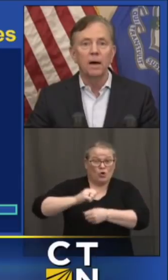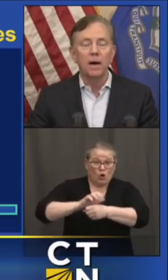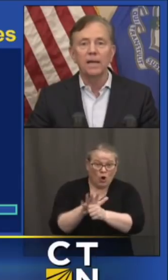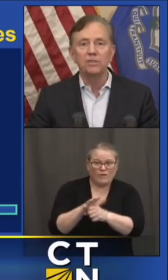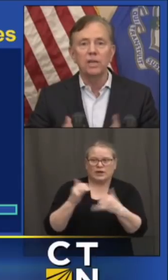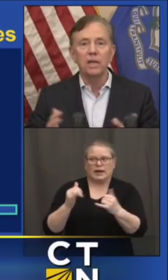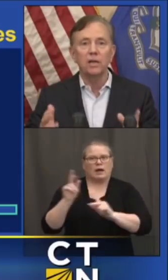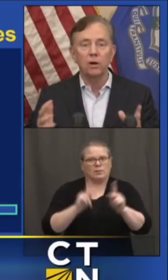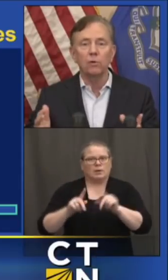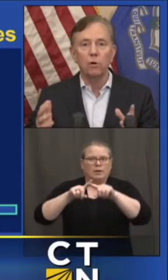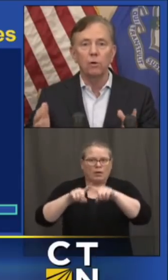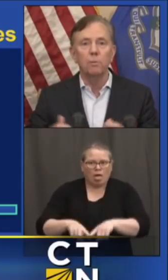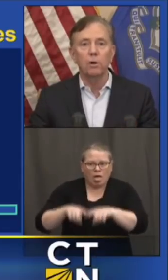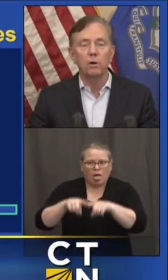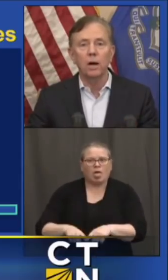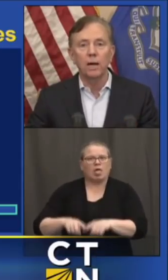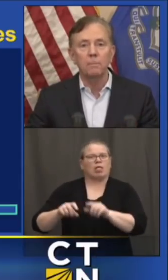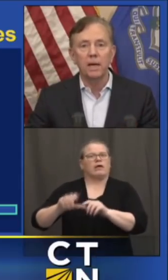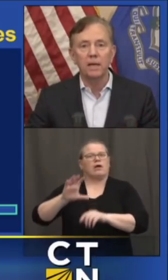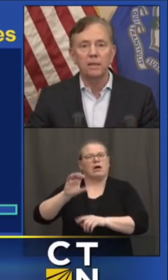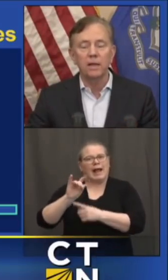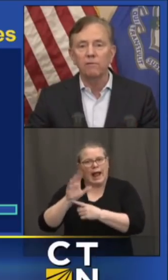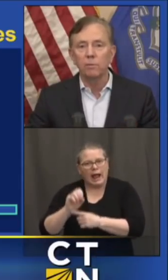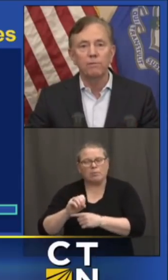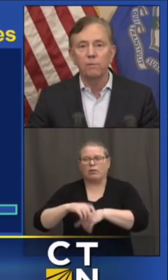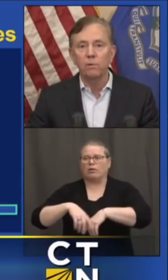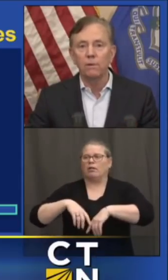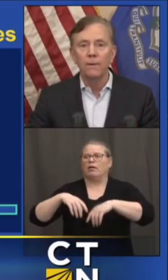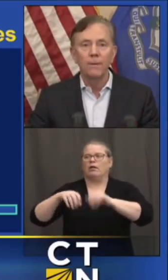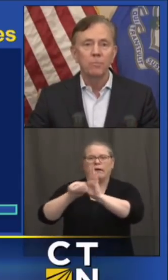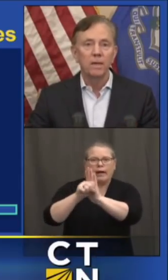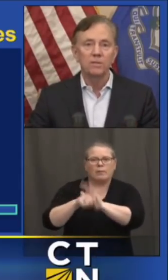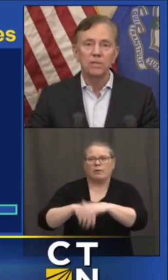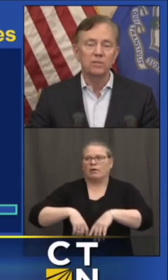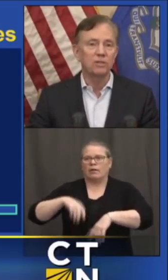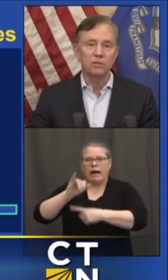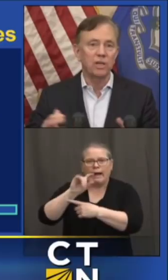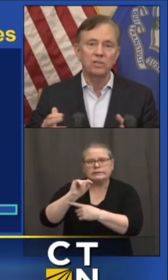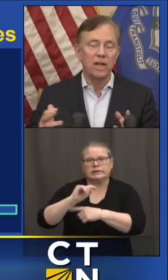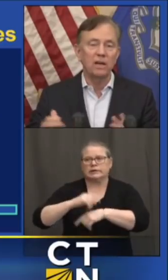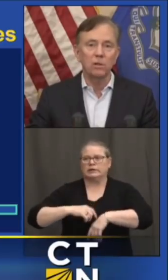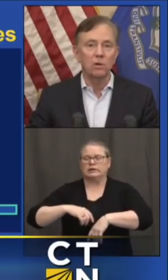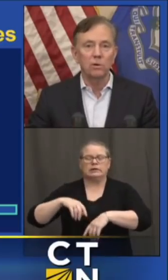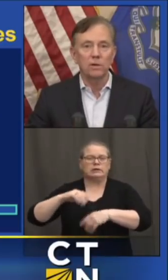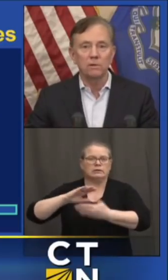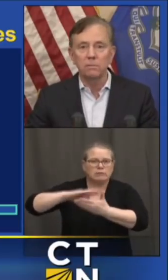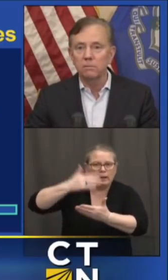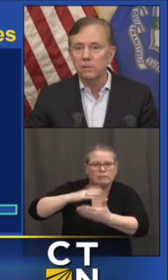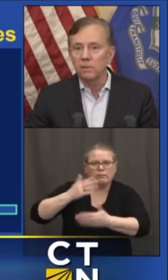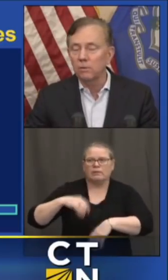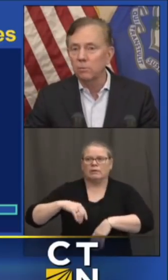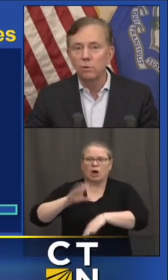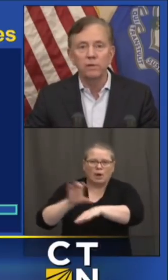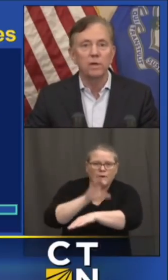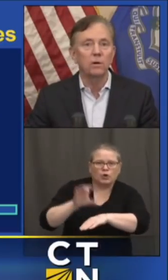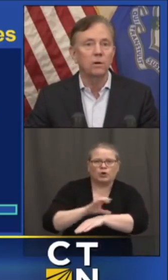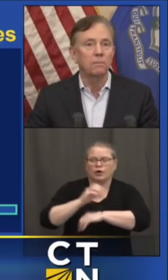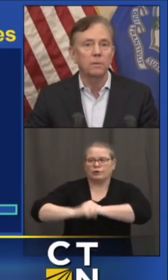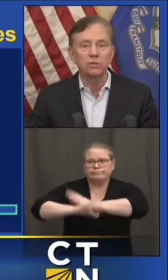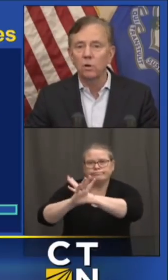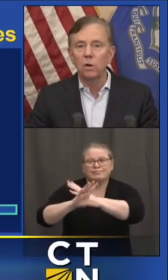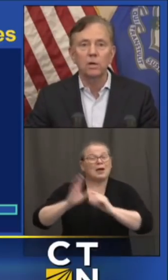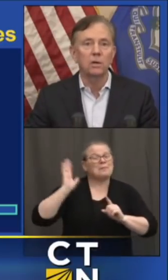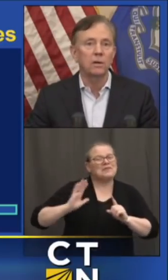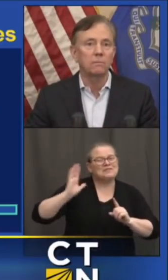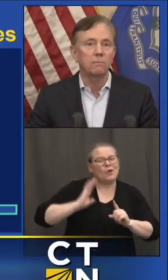and IT and our Chromebook or iPad than ever before. It's not just so you can download a movie or